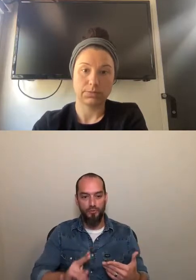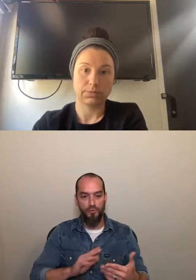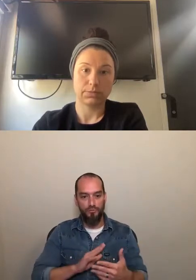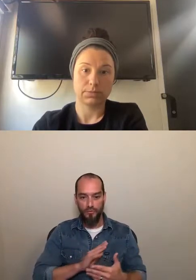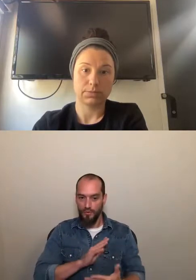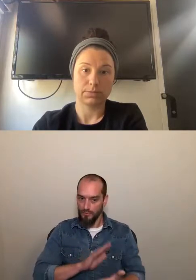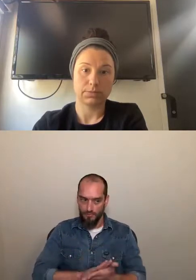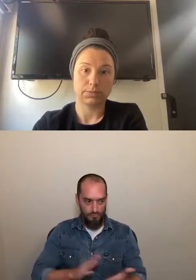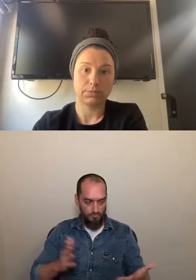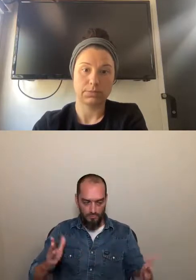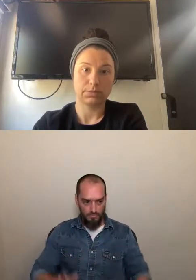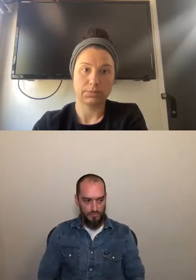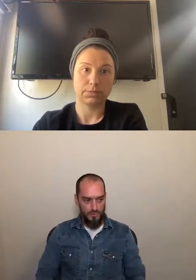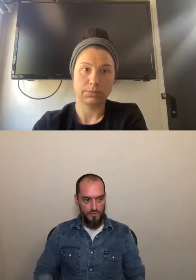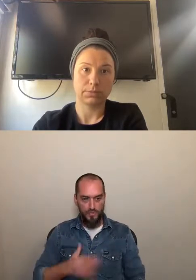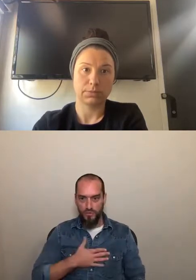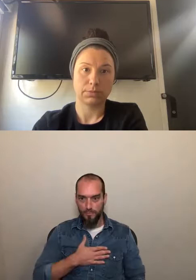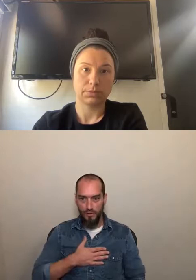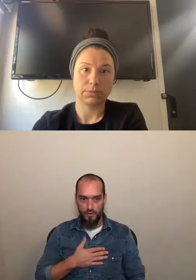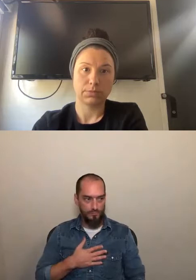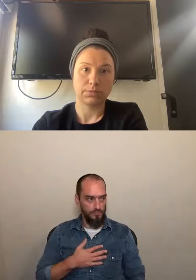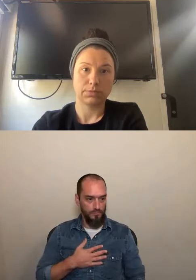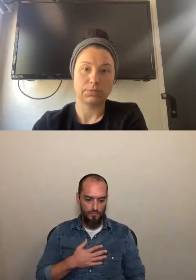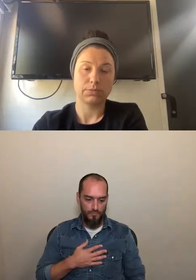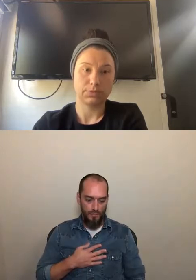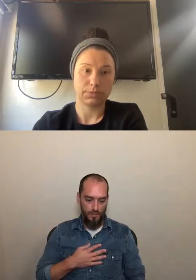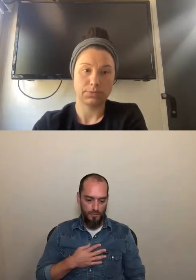and to prove. So I strap it on.